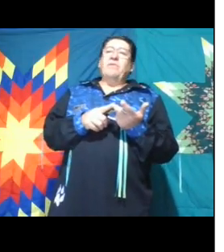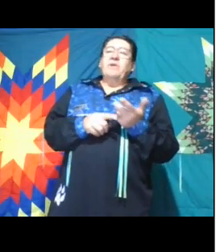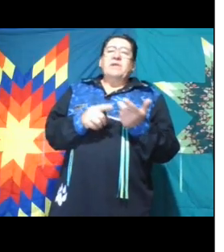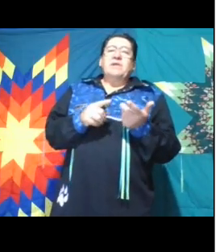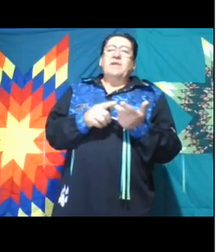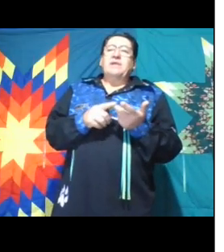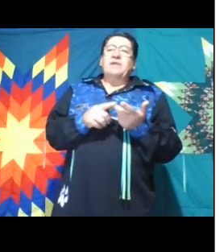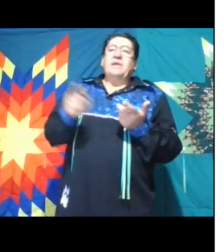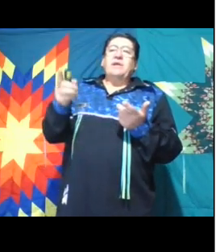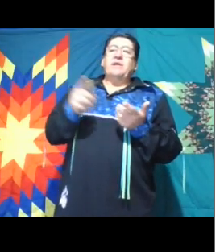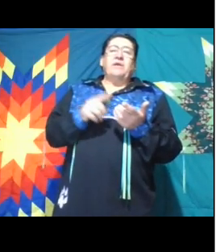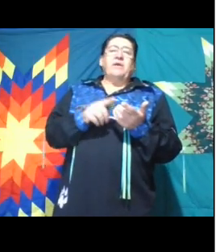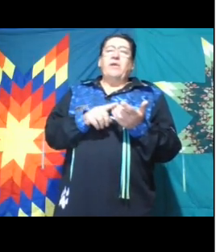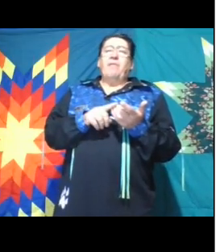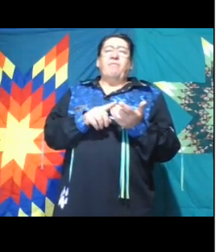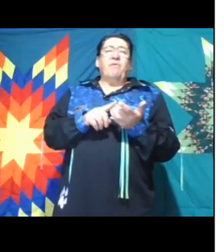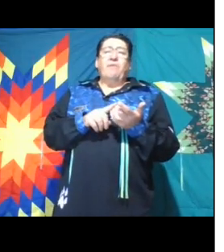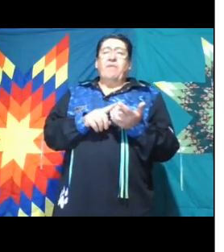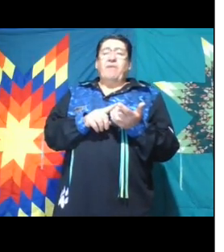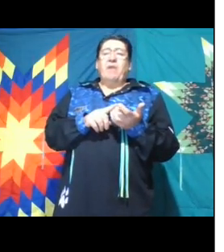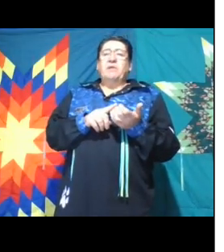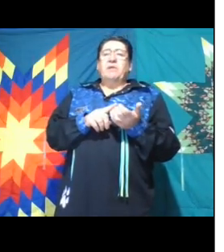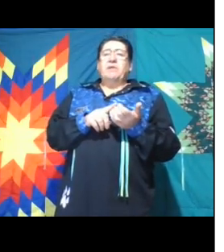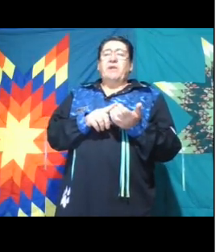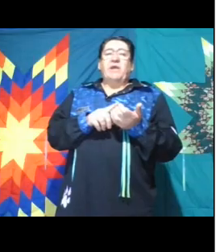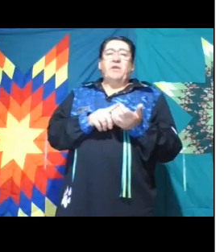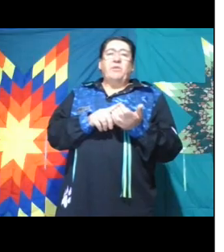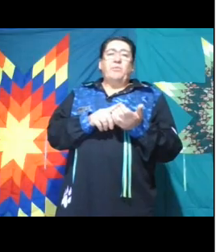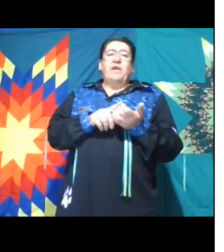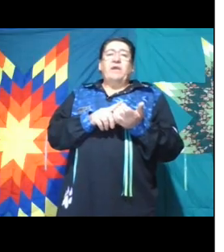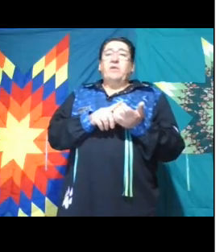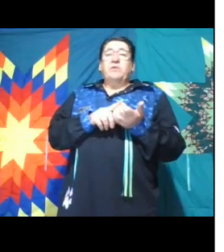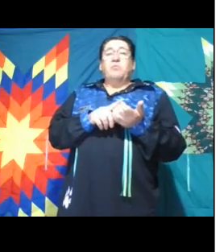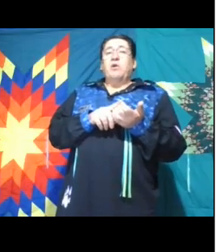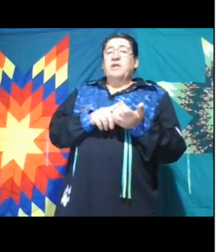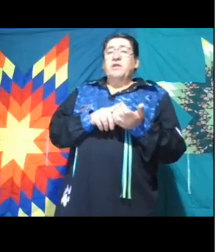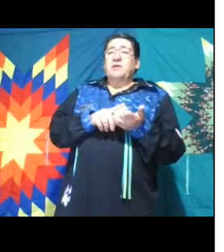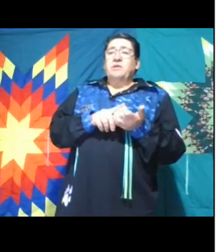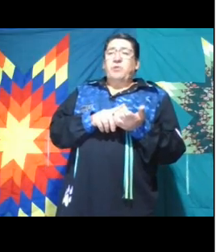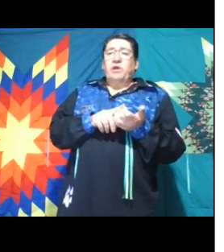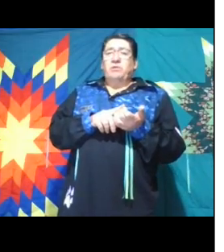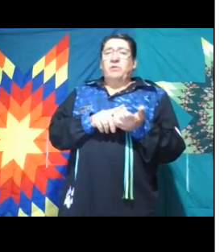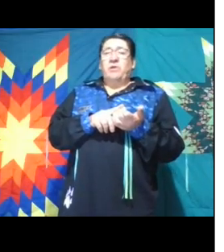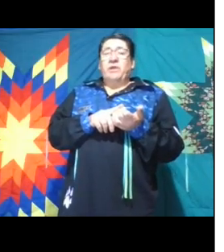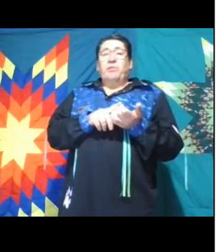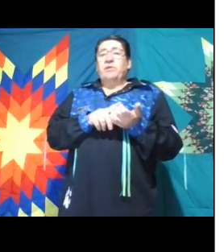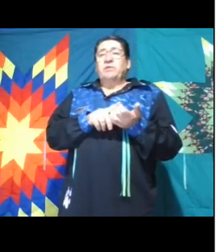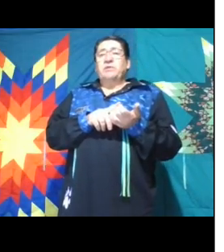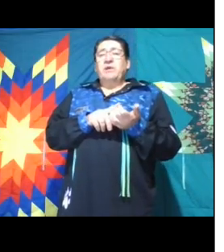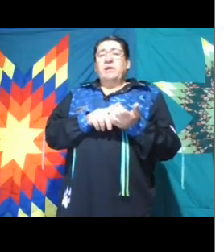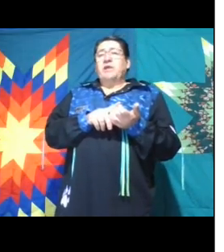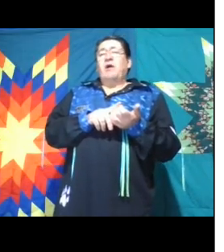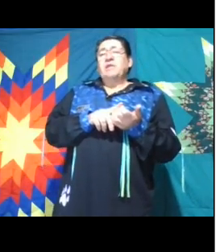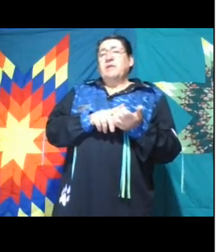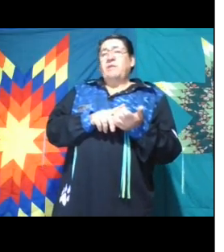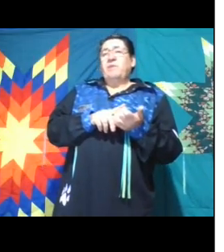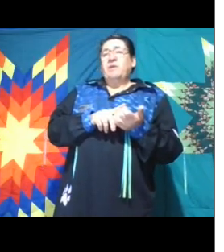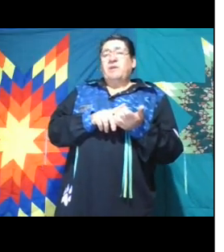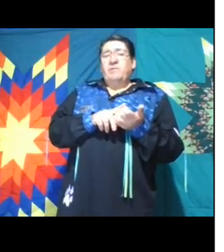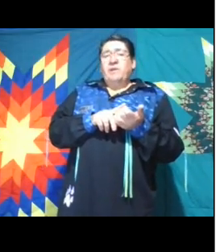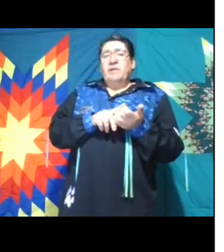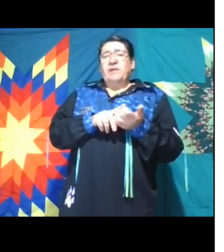If you're living inside the city, you could have 4 or 5 families living together to pay the huge mortgages, as we all know, and the bills. The cost